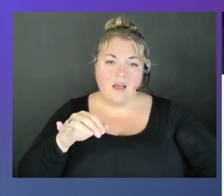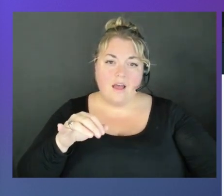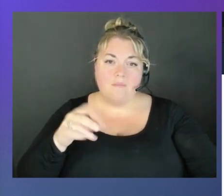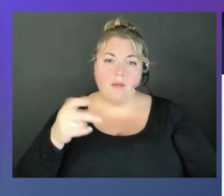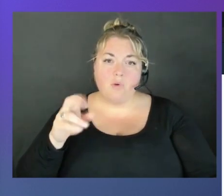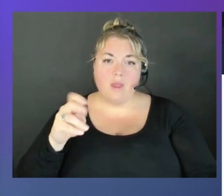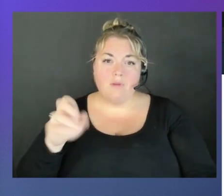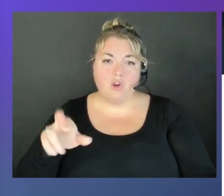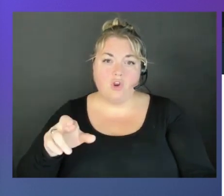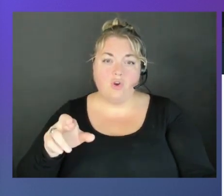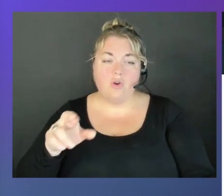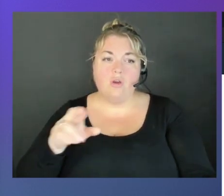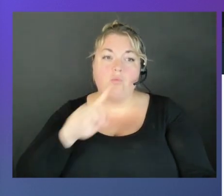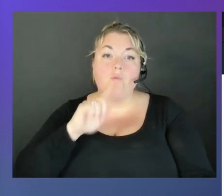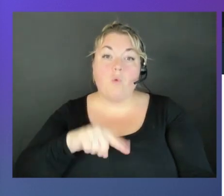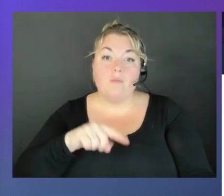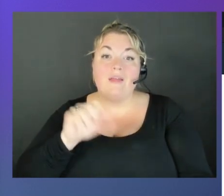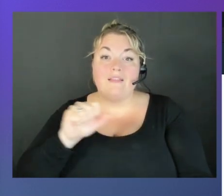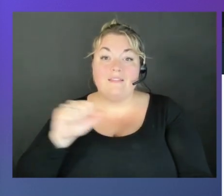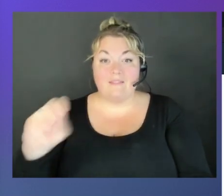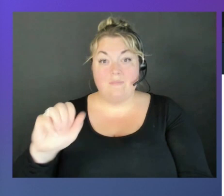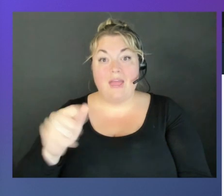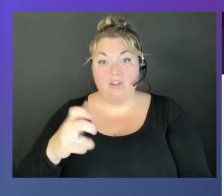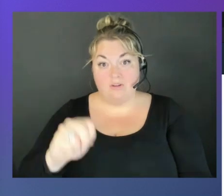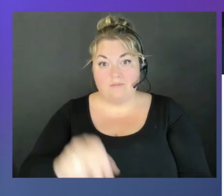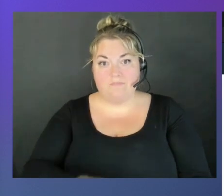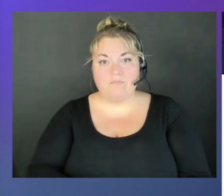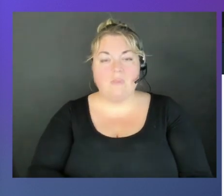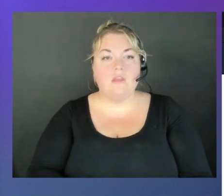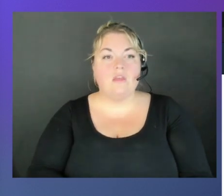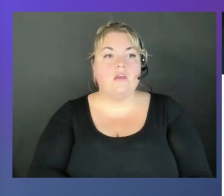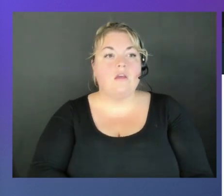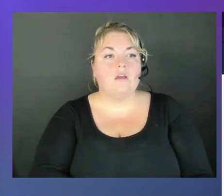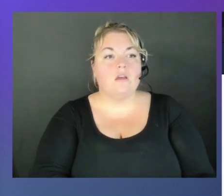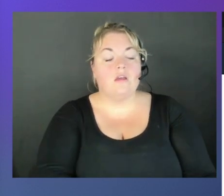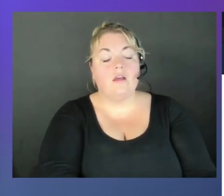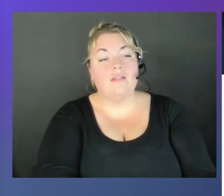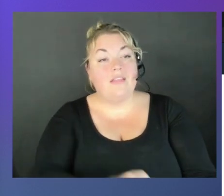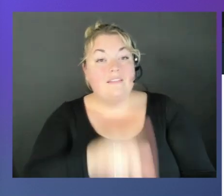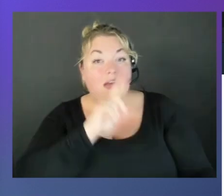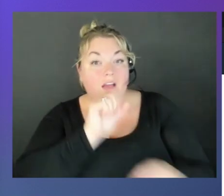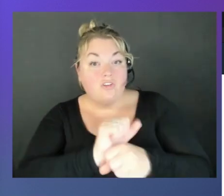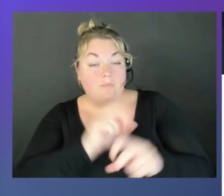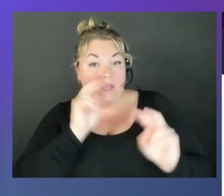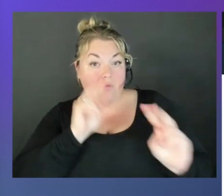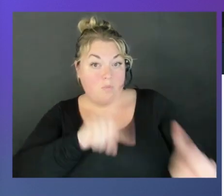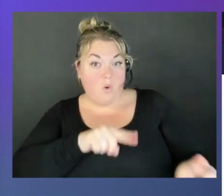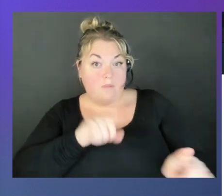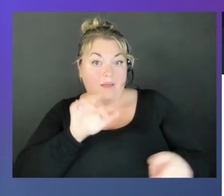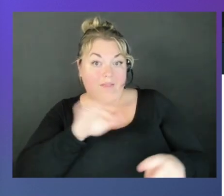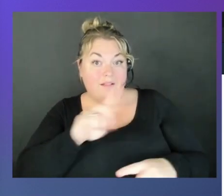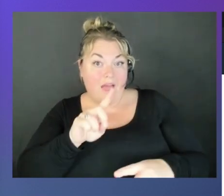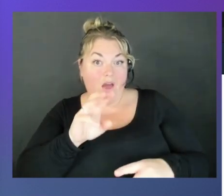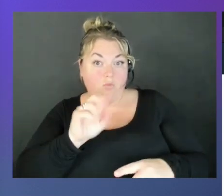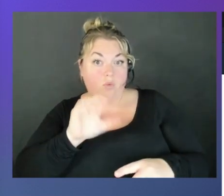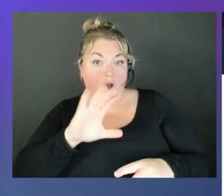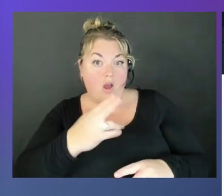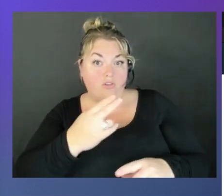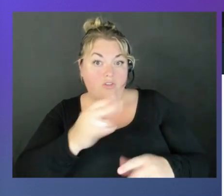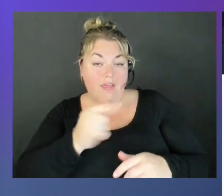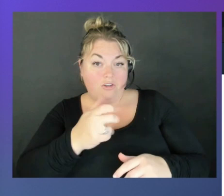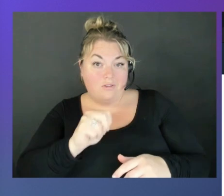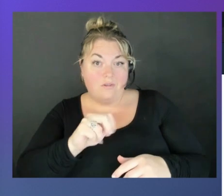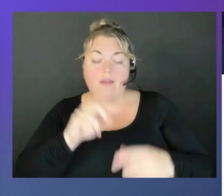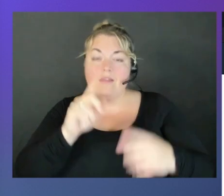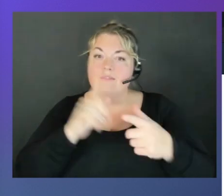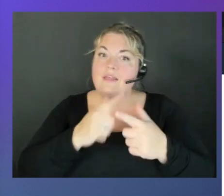being reported by the SSM agent. Right. Well, no, sorry. This is actually being reported by the CloudWatch CloudWatch agent. Yes, thank you. That actually goes to the next point,